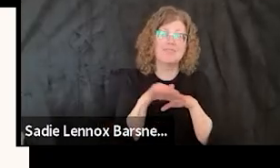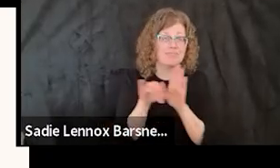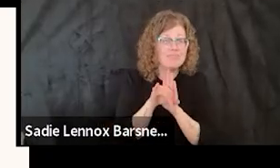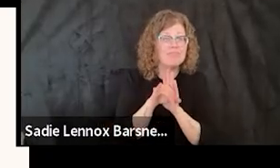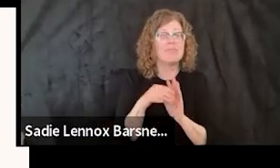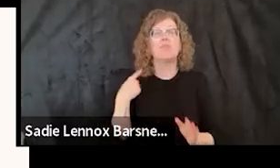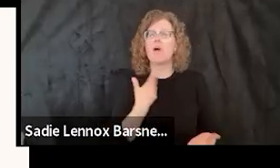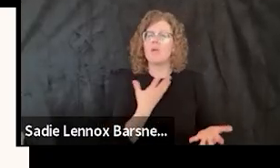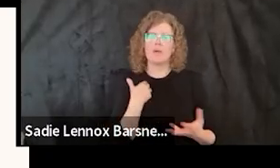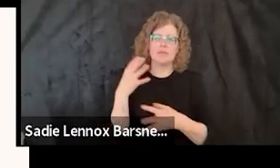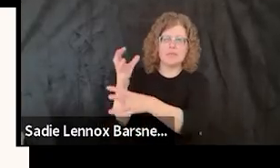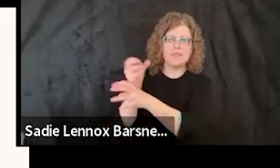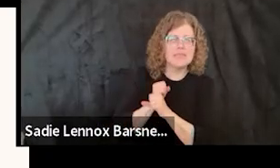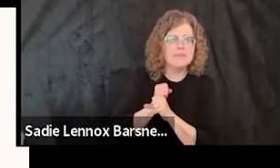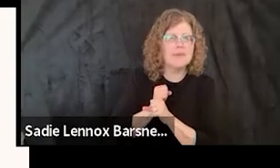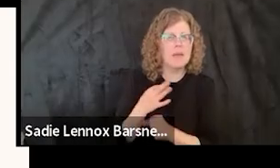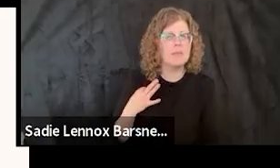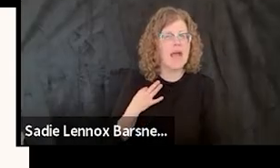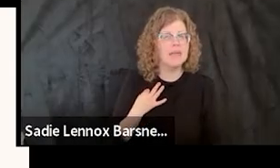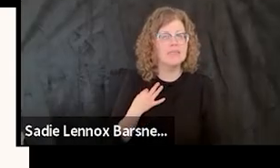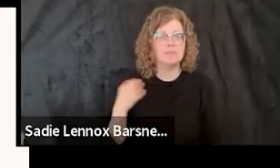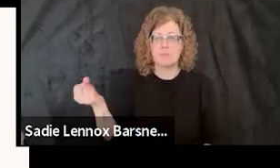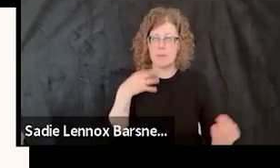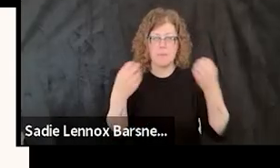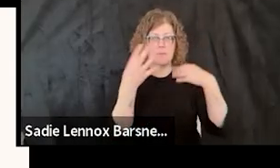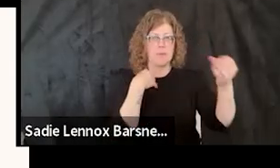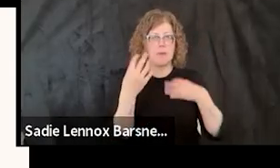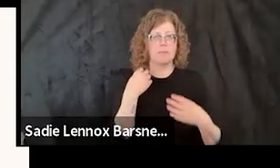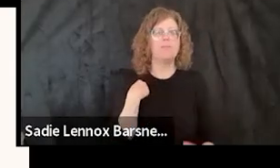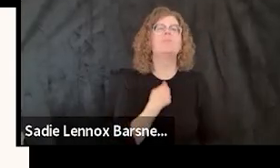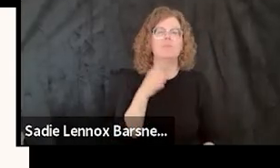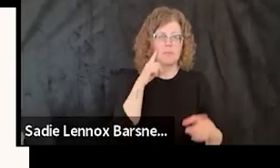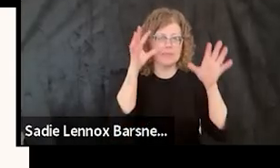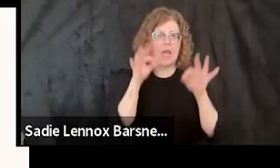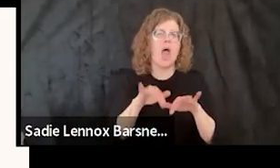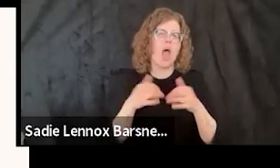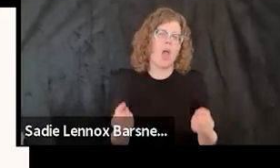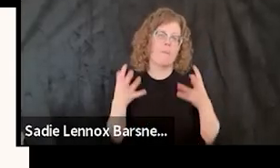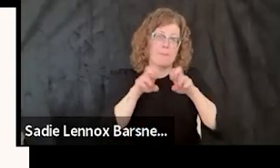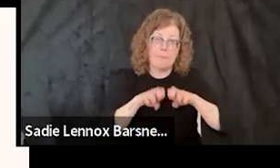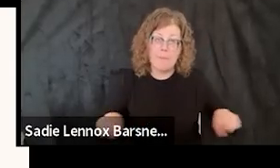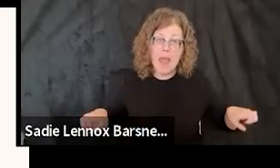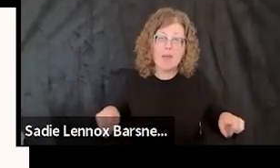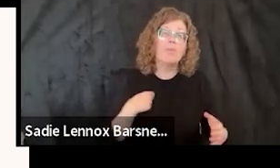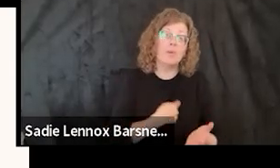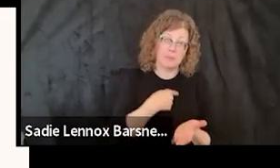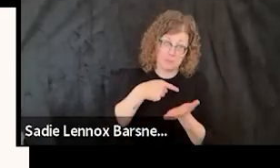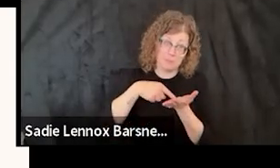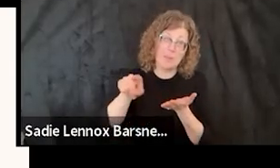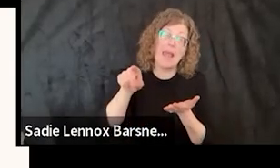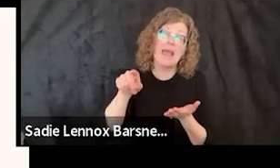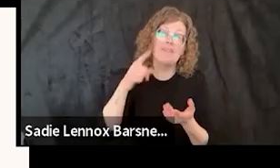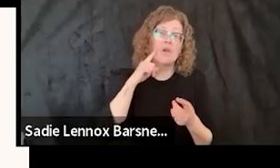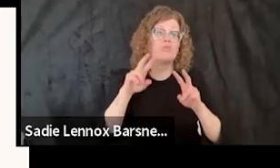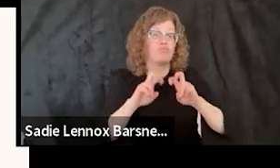size of committees required to assess the full program. We pay assessors an honorarium to serve on any of our